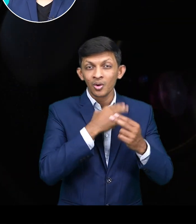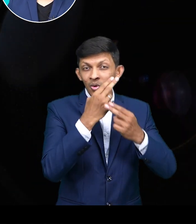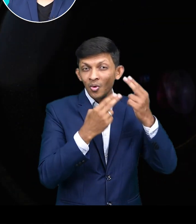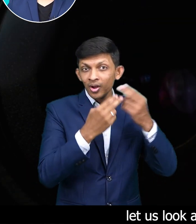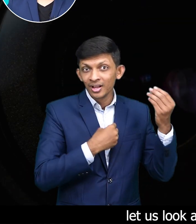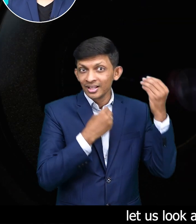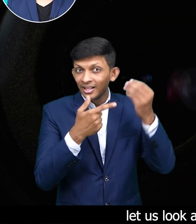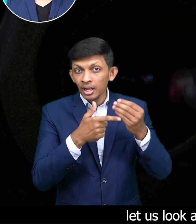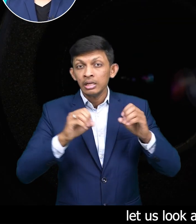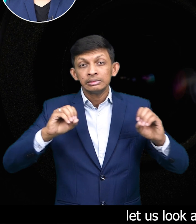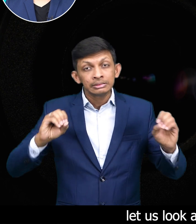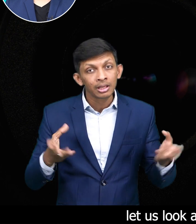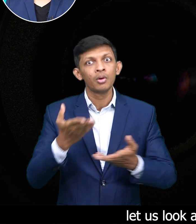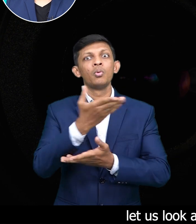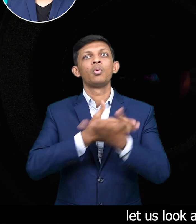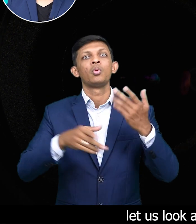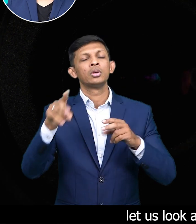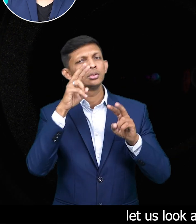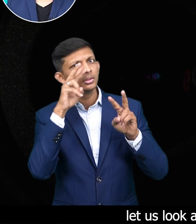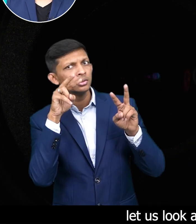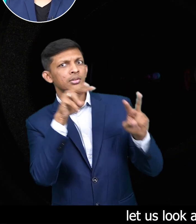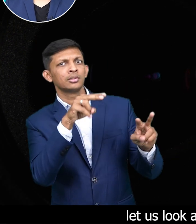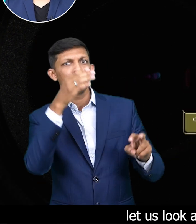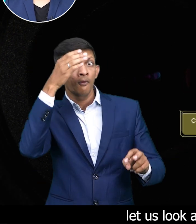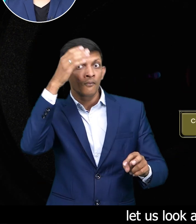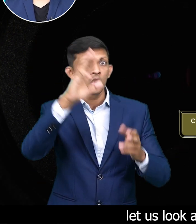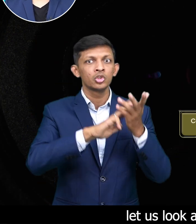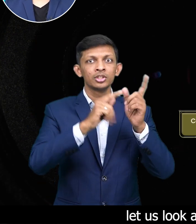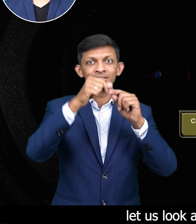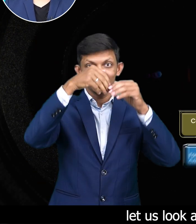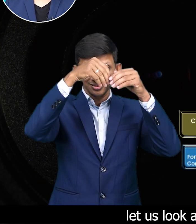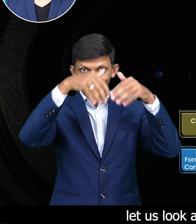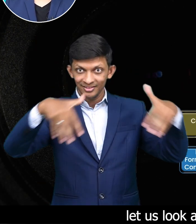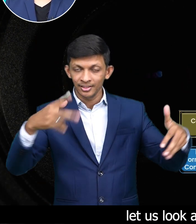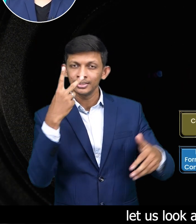Before we start, let us look at the concept map of this session.